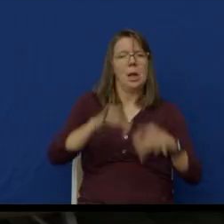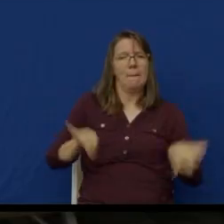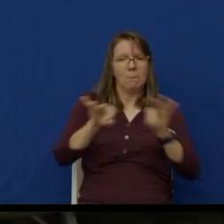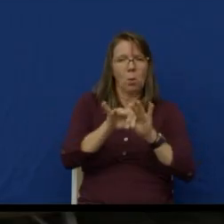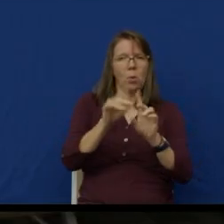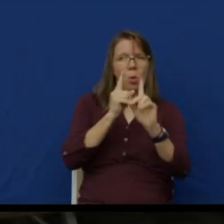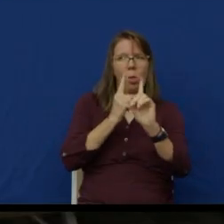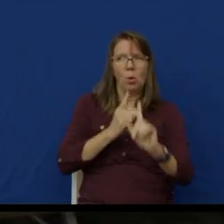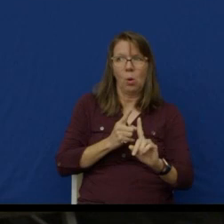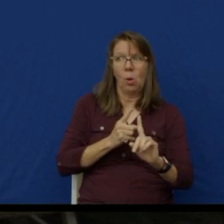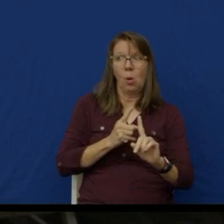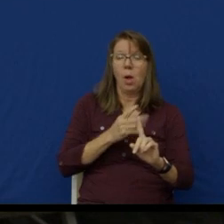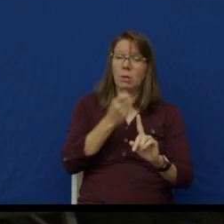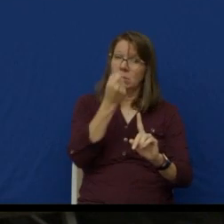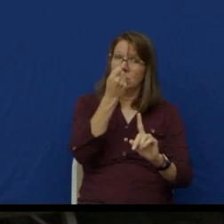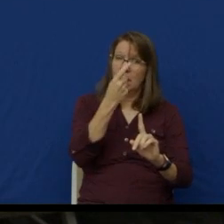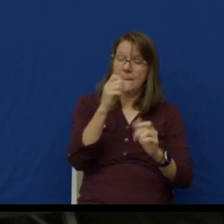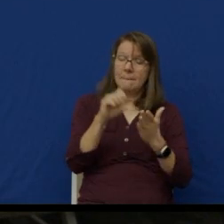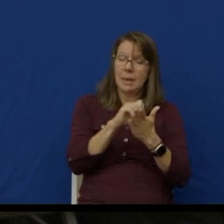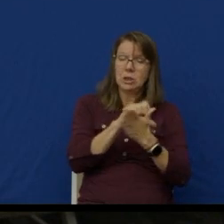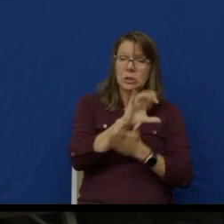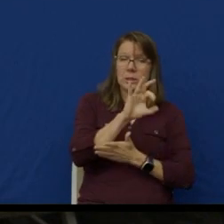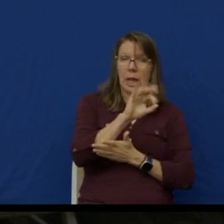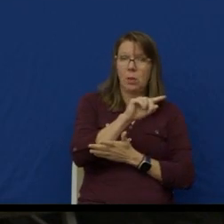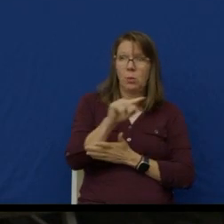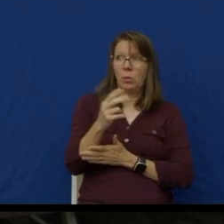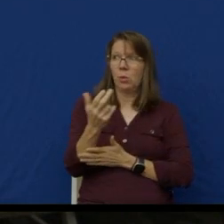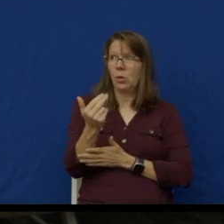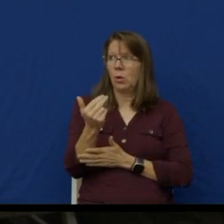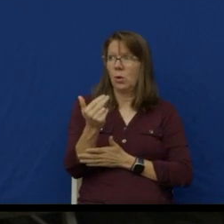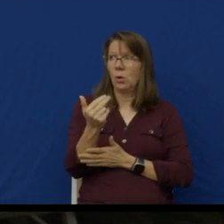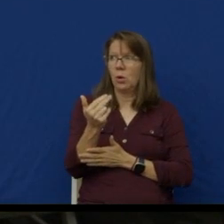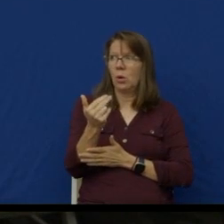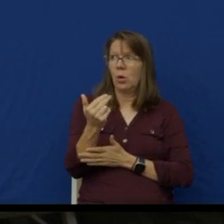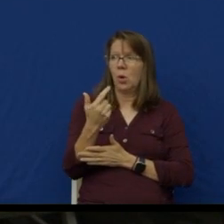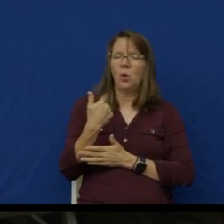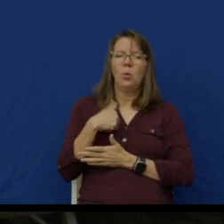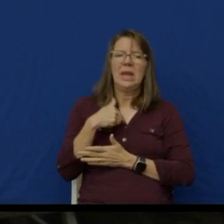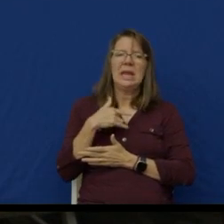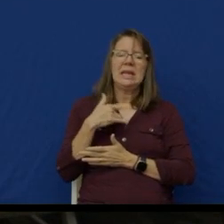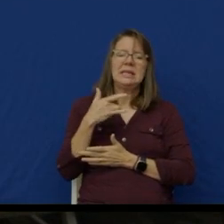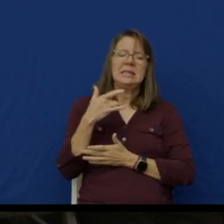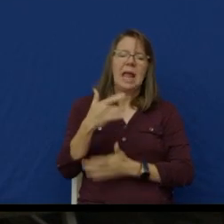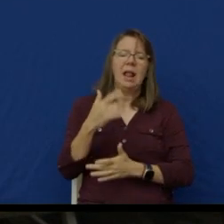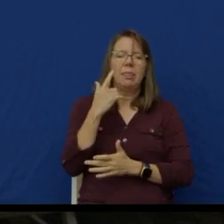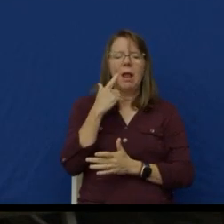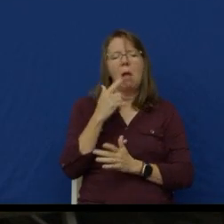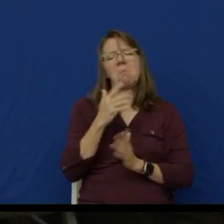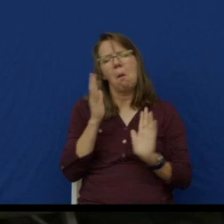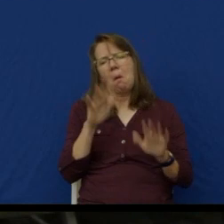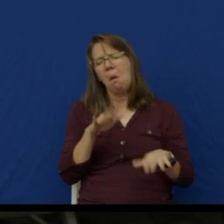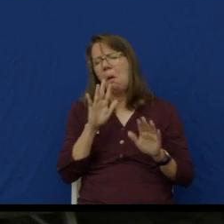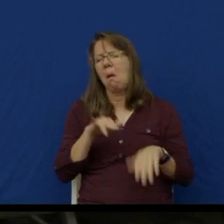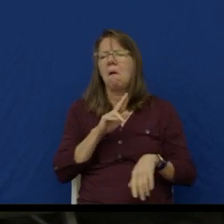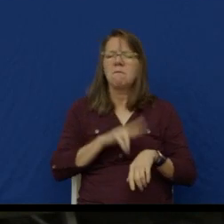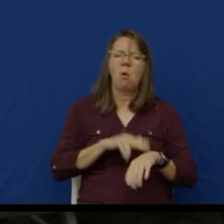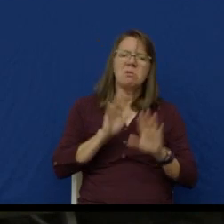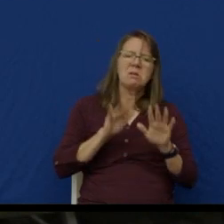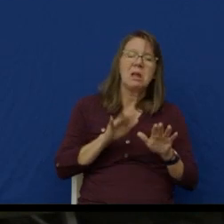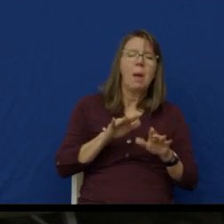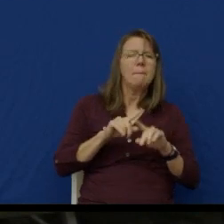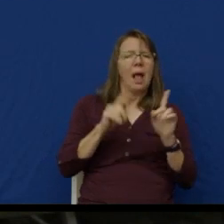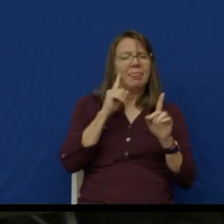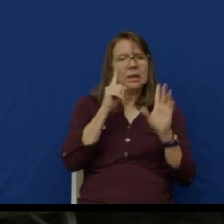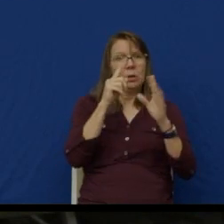everybody of pages 9 through 13. I think that we just take these for granted, but they are really quite wonderful in terms of belief statements for